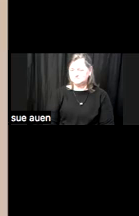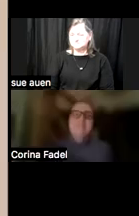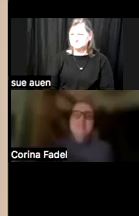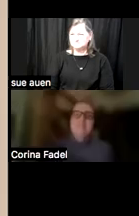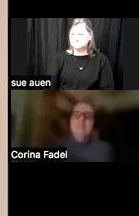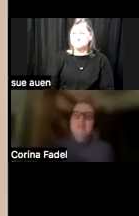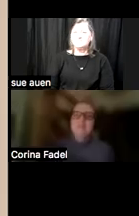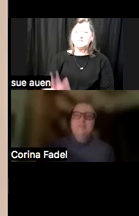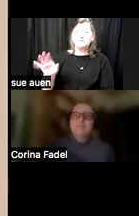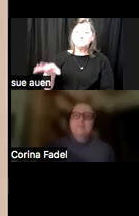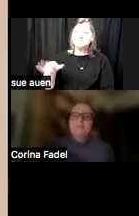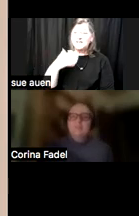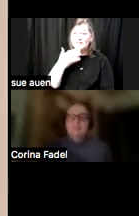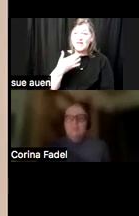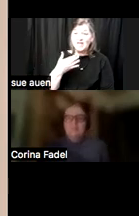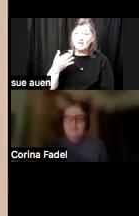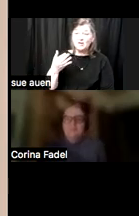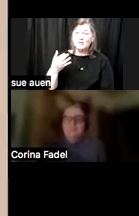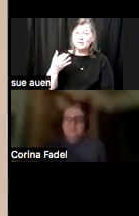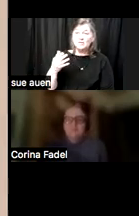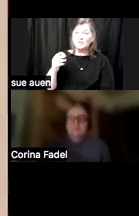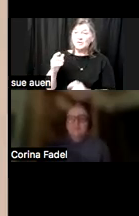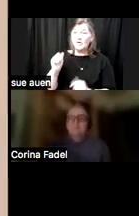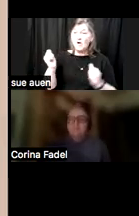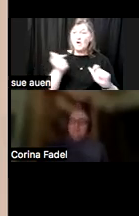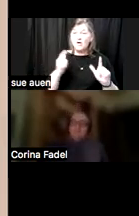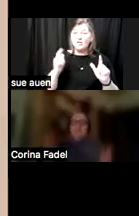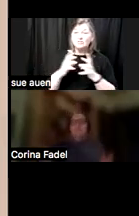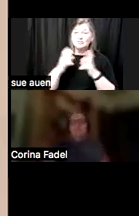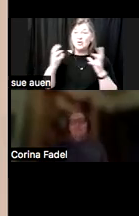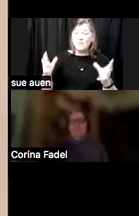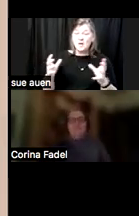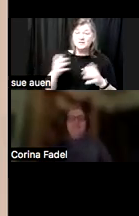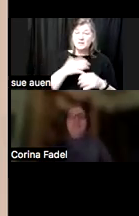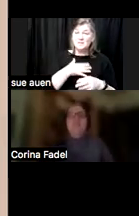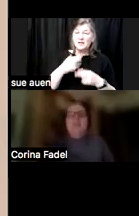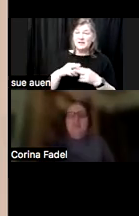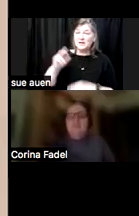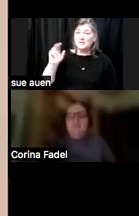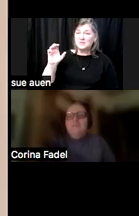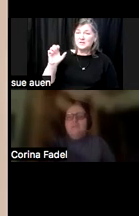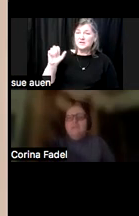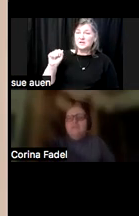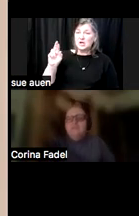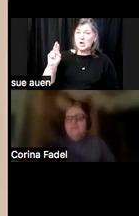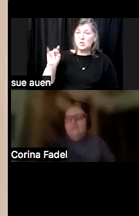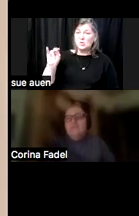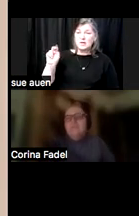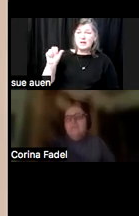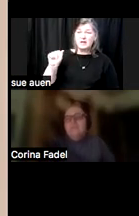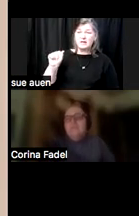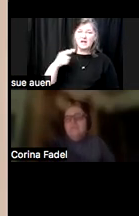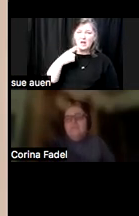Well, thank you both so much. My name is Karina. I will give a quick